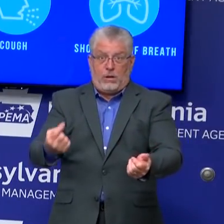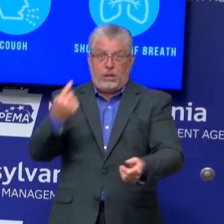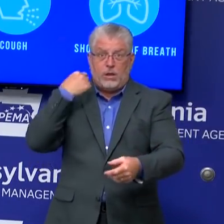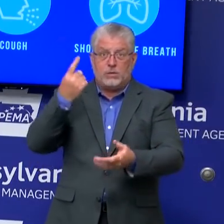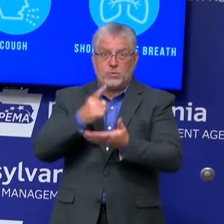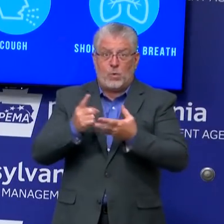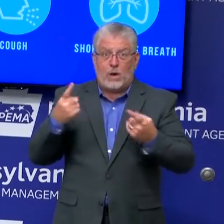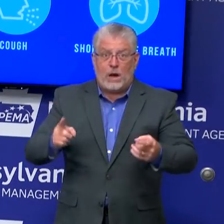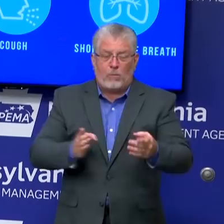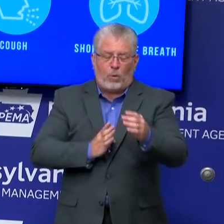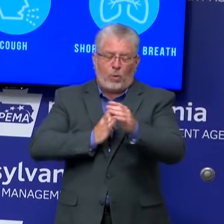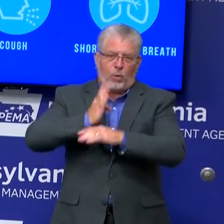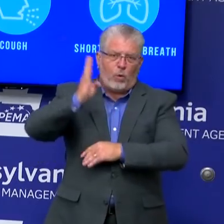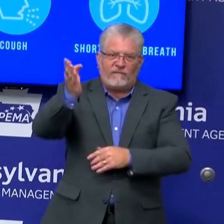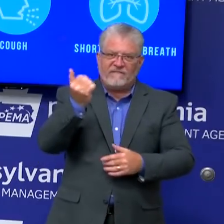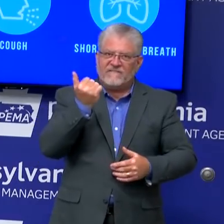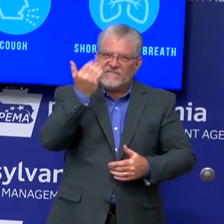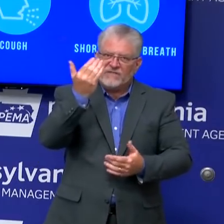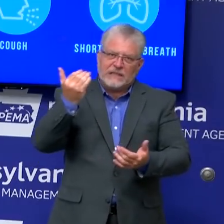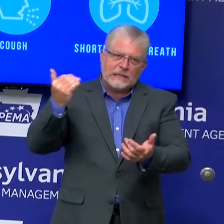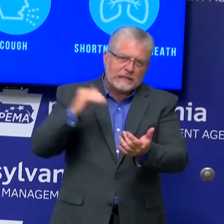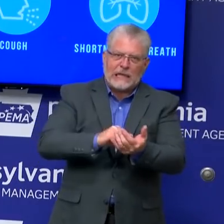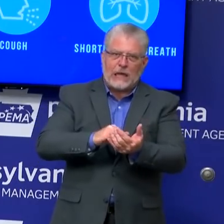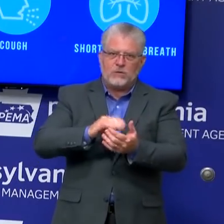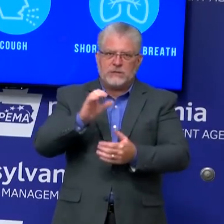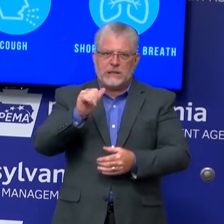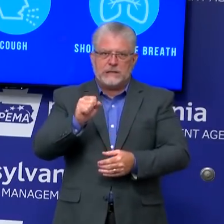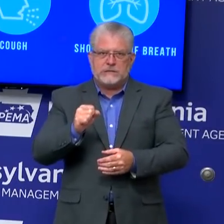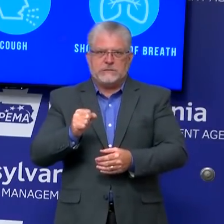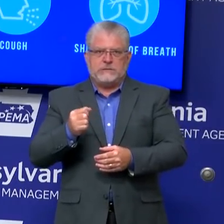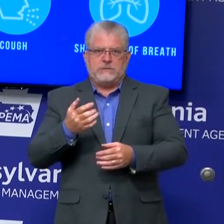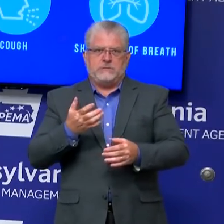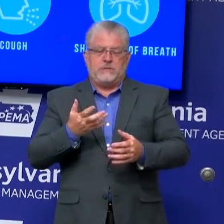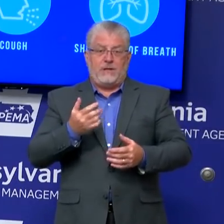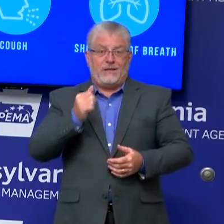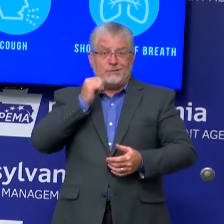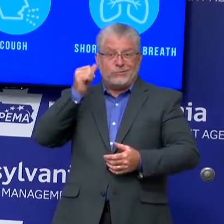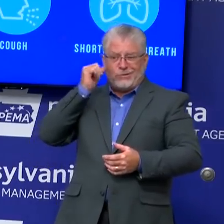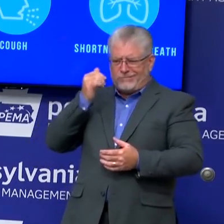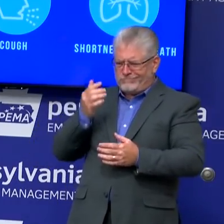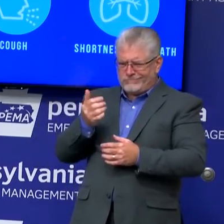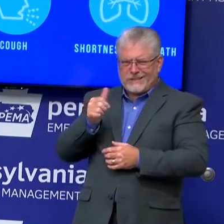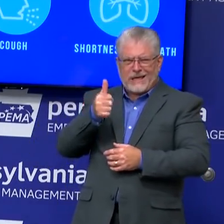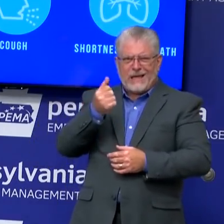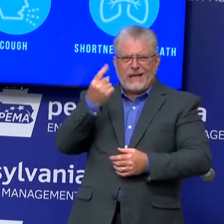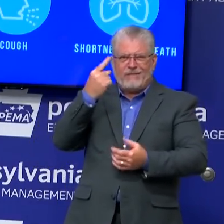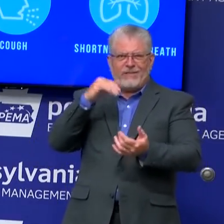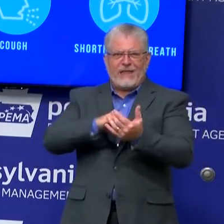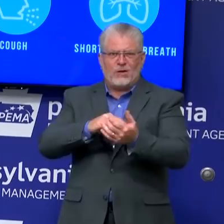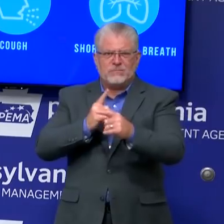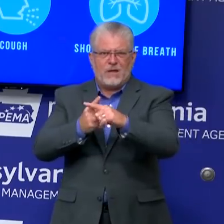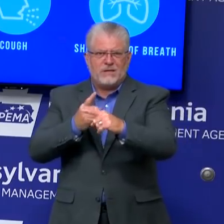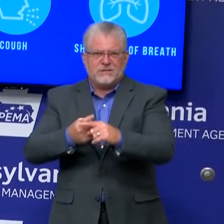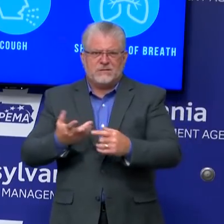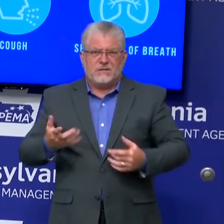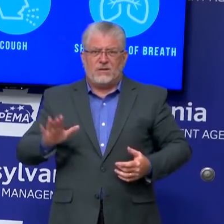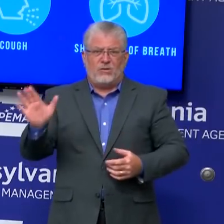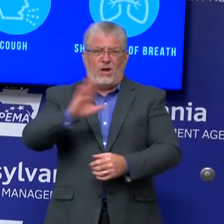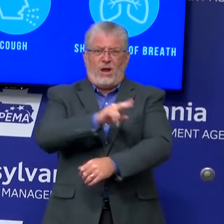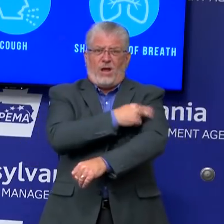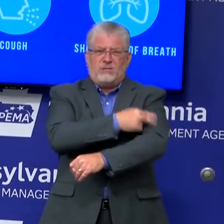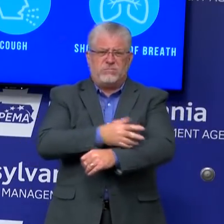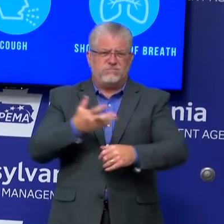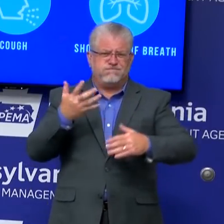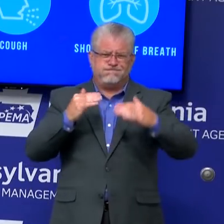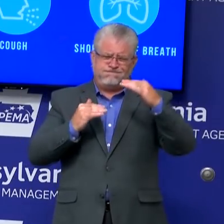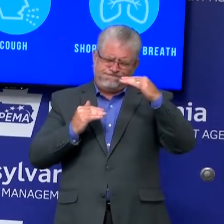cases. Yesterday I think it was over 10 or 11,000, close to 10,000 today. You can see that their hospitals are threatened in many